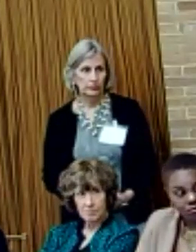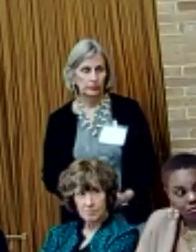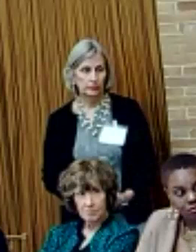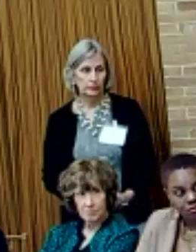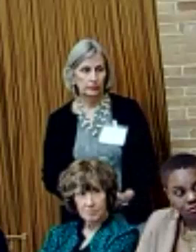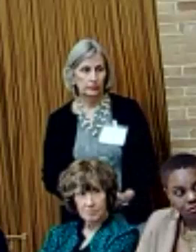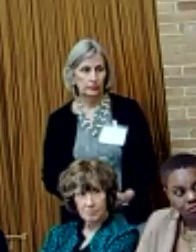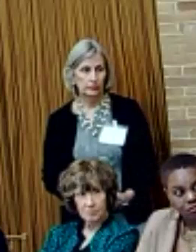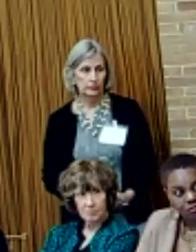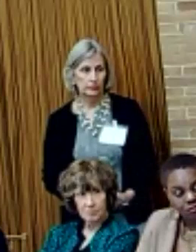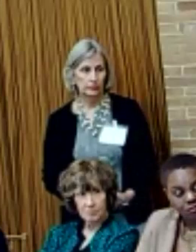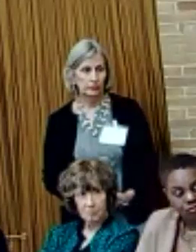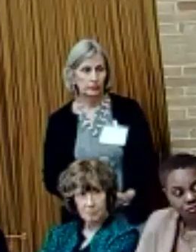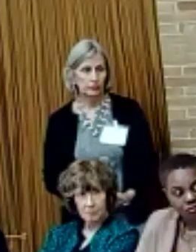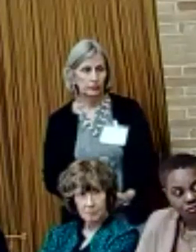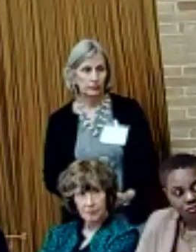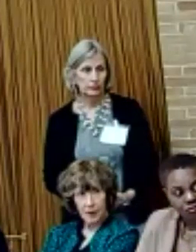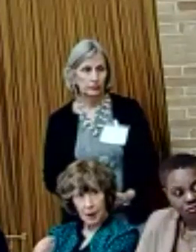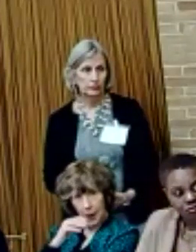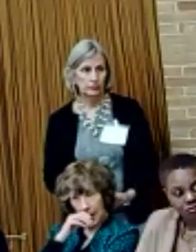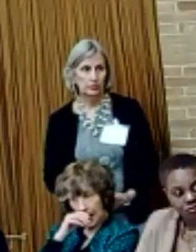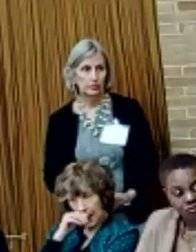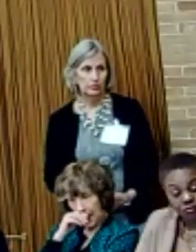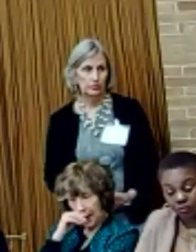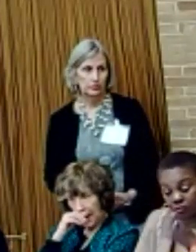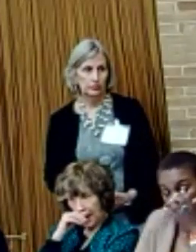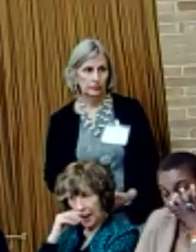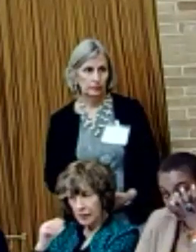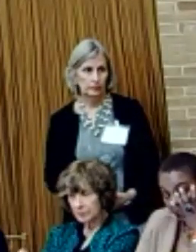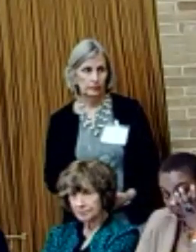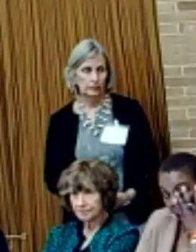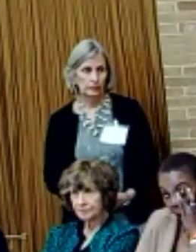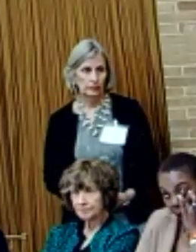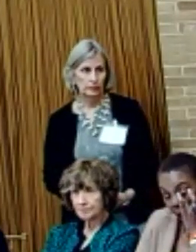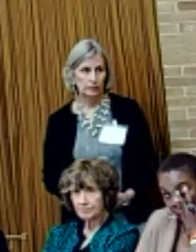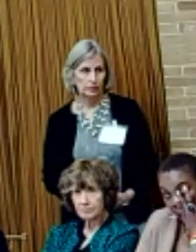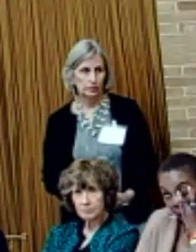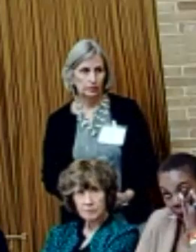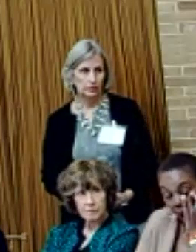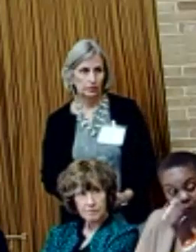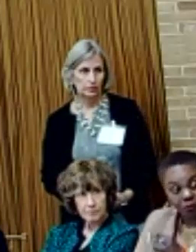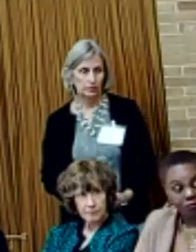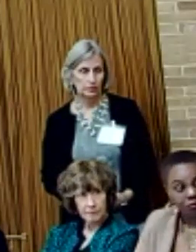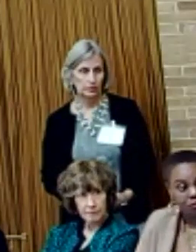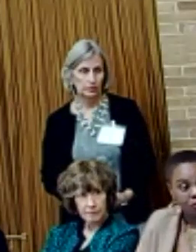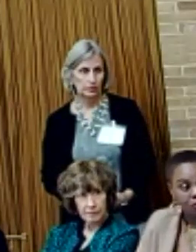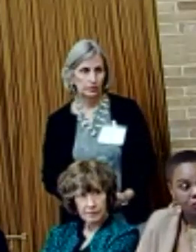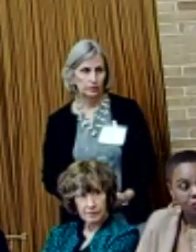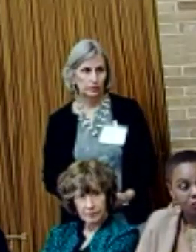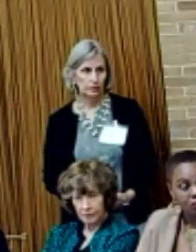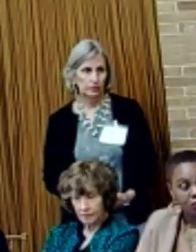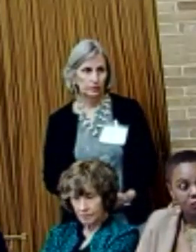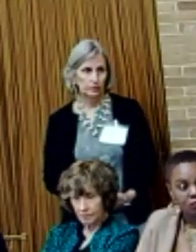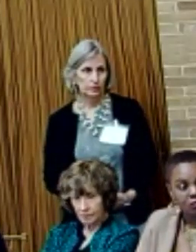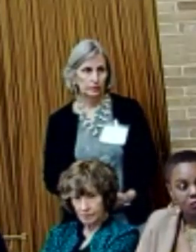reported it that I had uh mold in in my apartment it went from one room to another to the entire